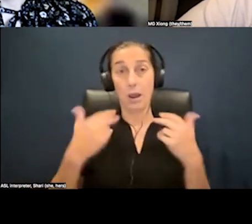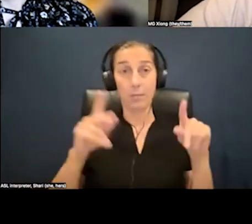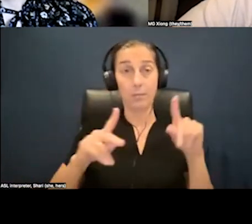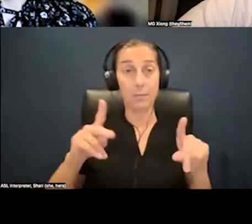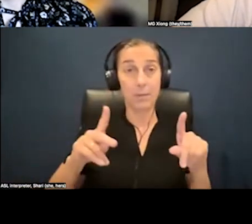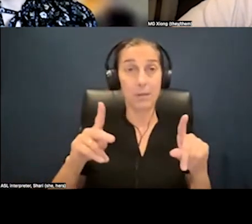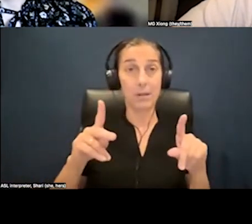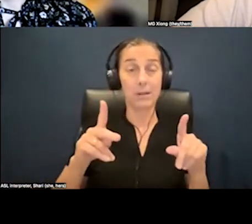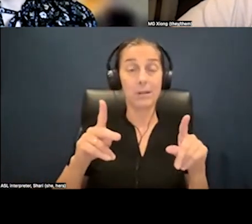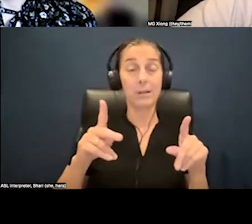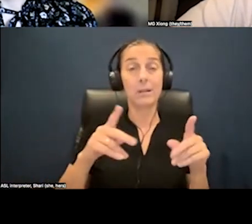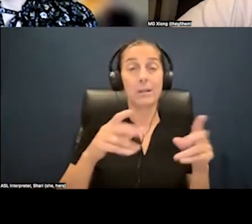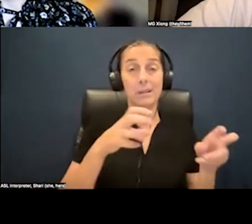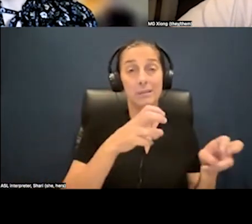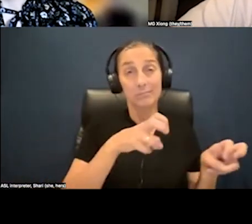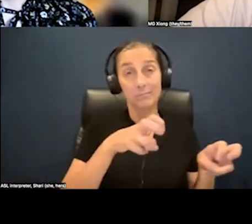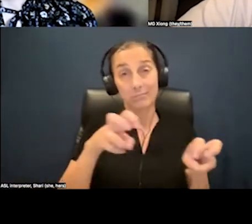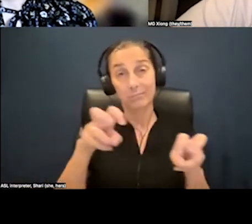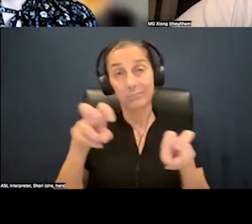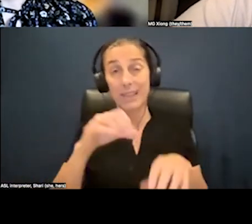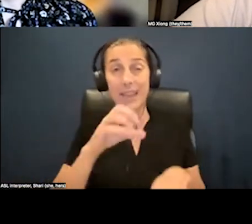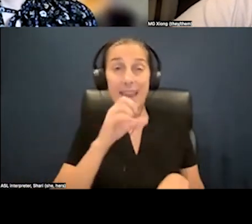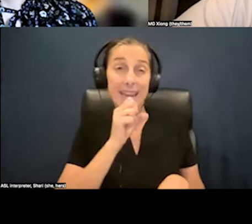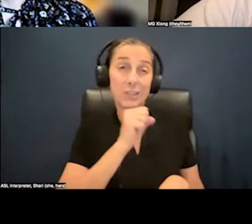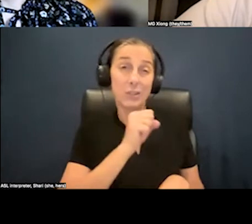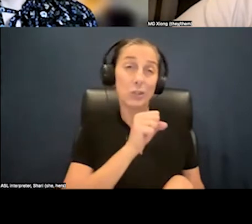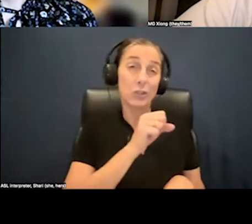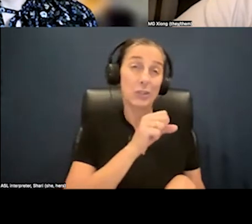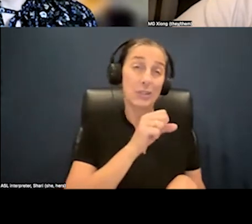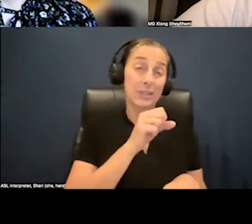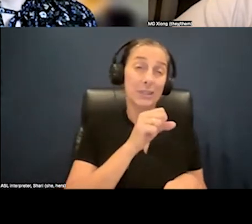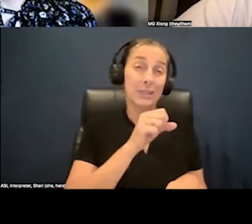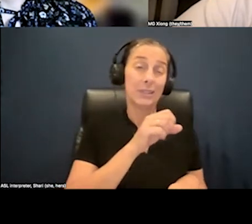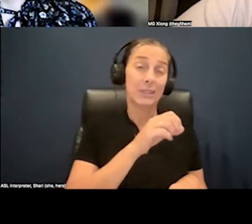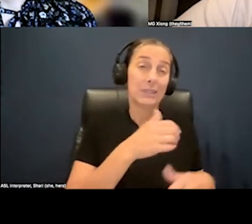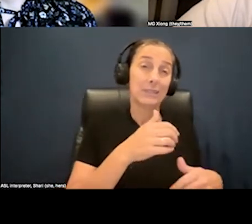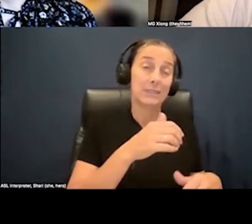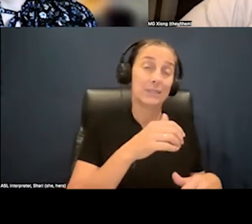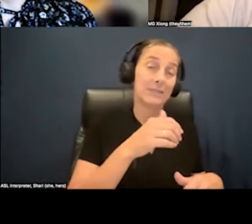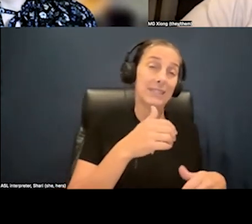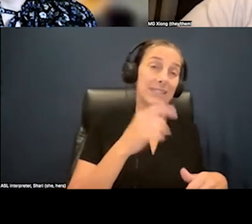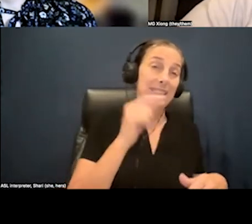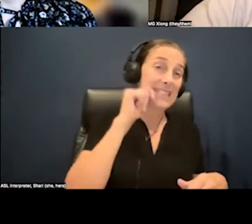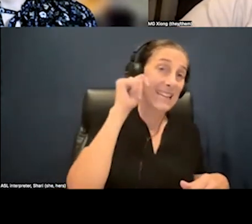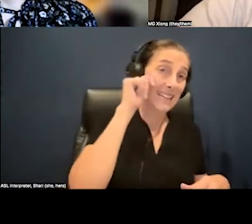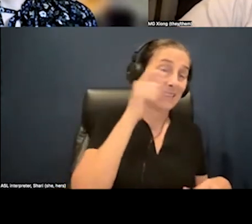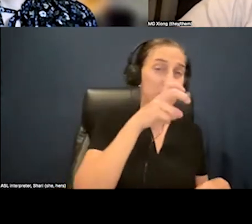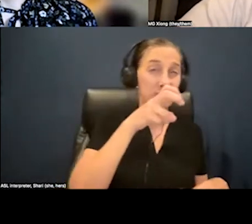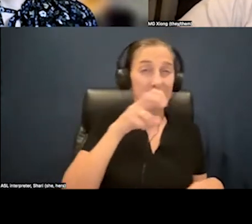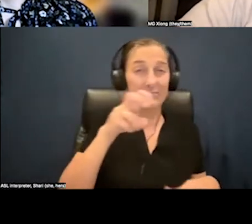they're pivoting into that 18+ year old phase where they're legally adults.